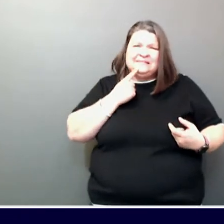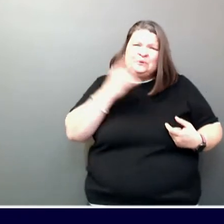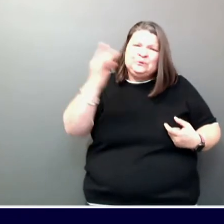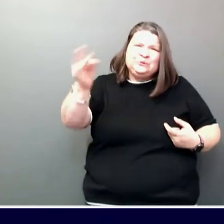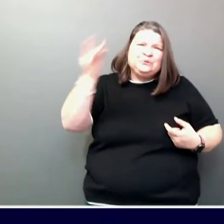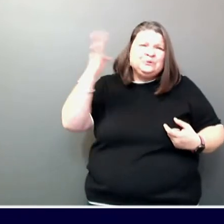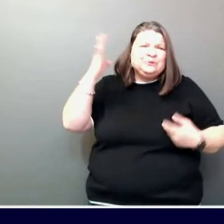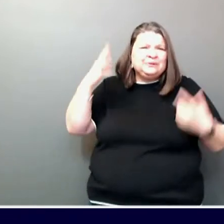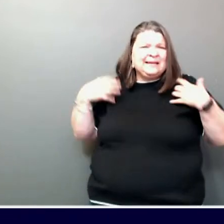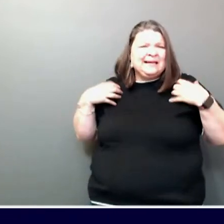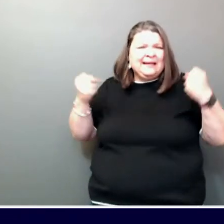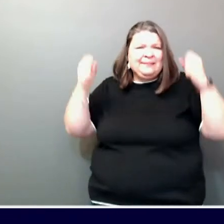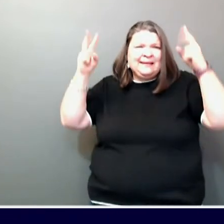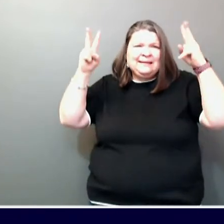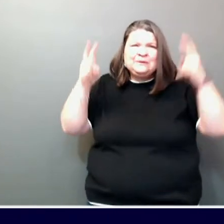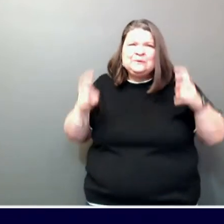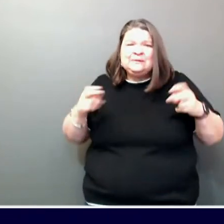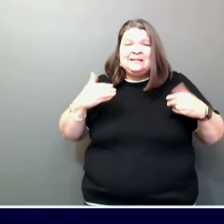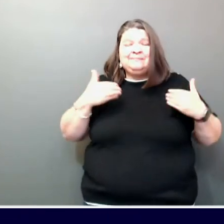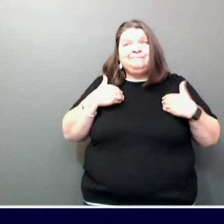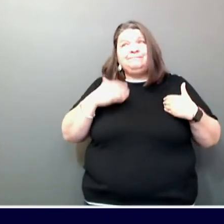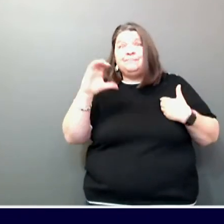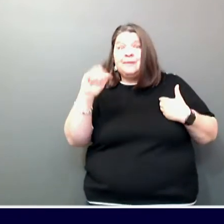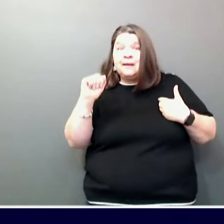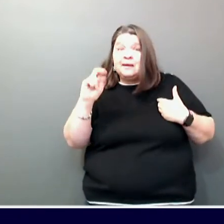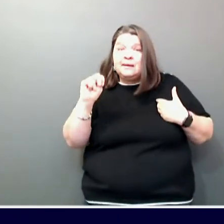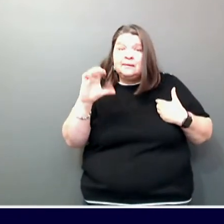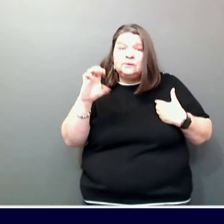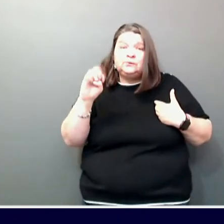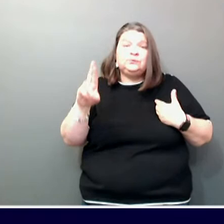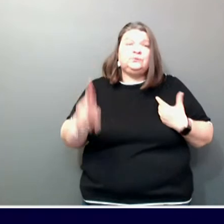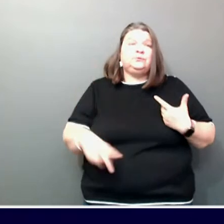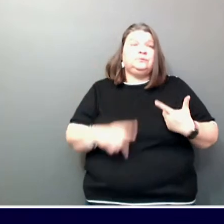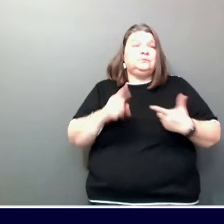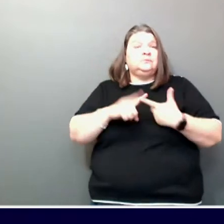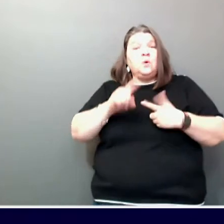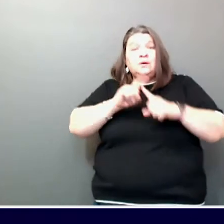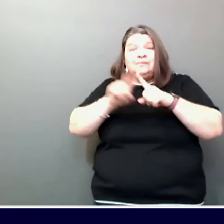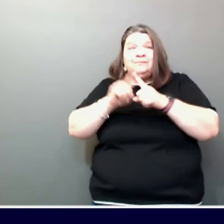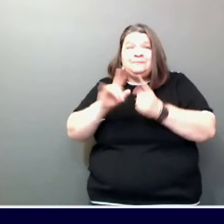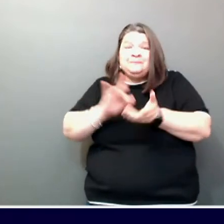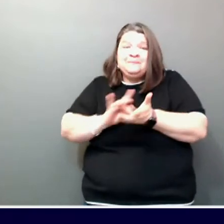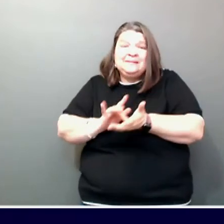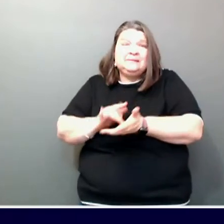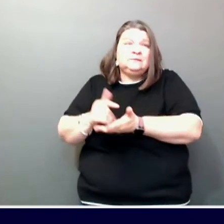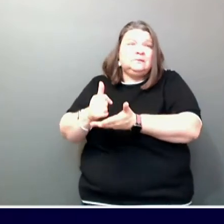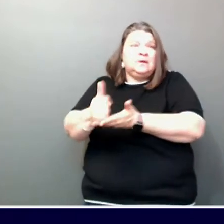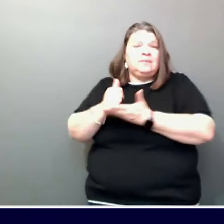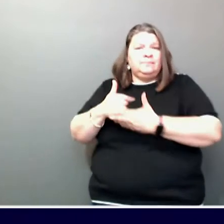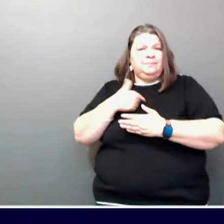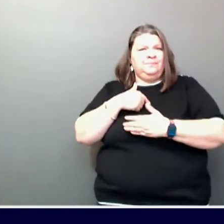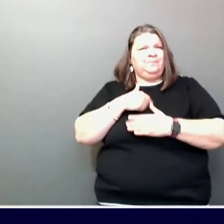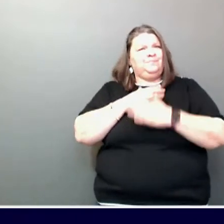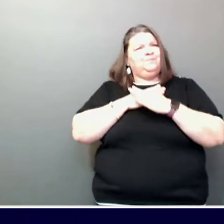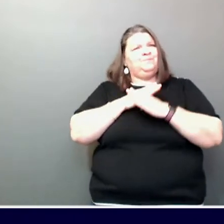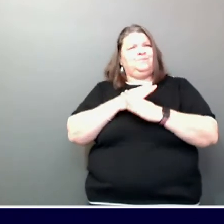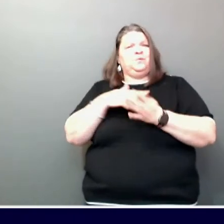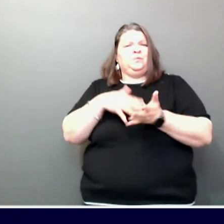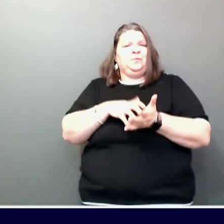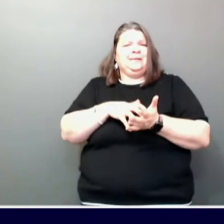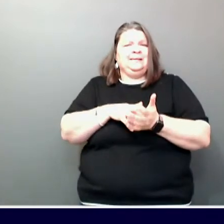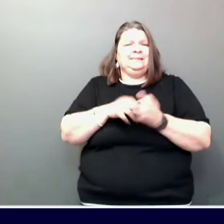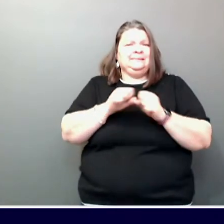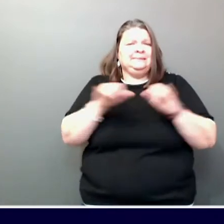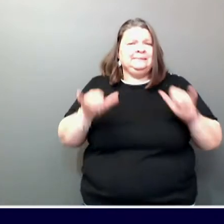are taking any number of drugs that can suppress their immune system. Again, these are folks that are almost certainly already under the care